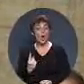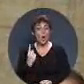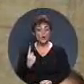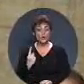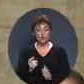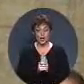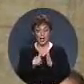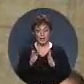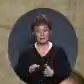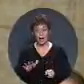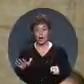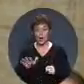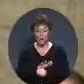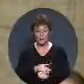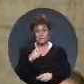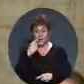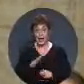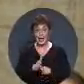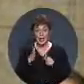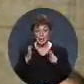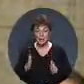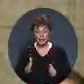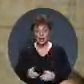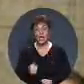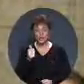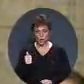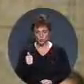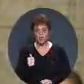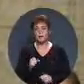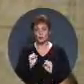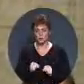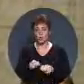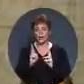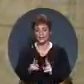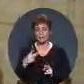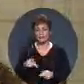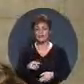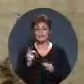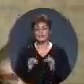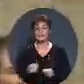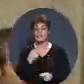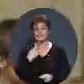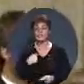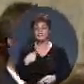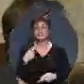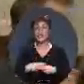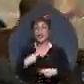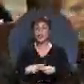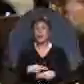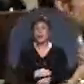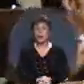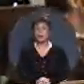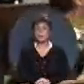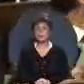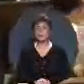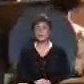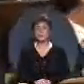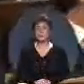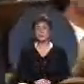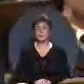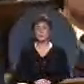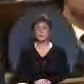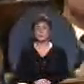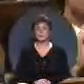one single independent expert on which he based his decision. Let him name that expert. The